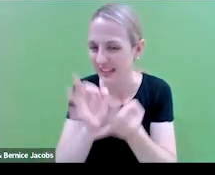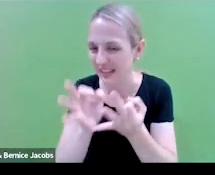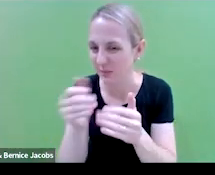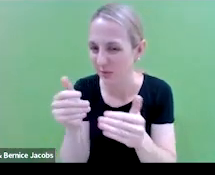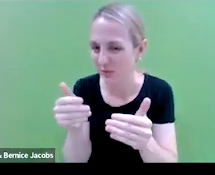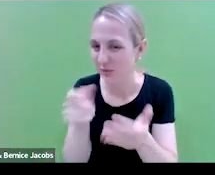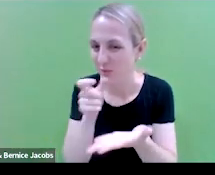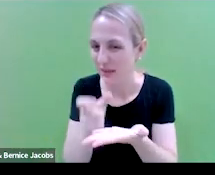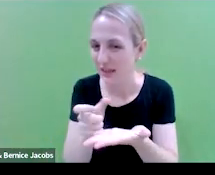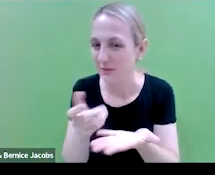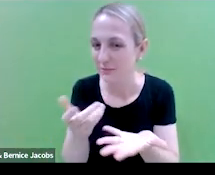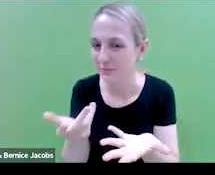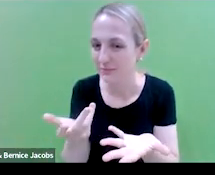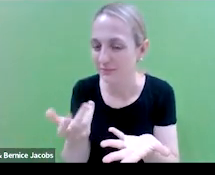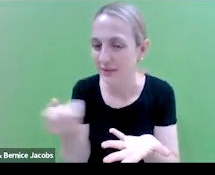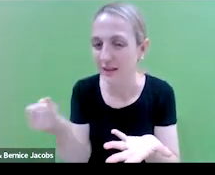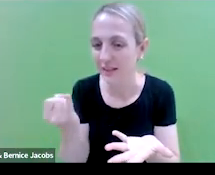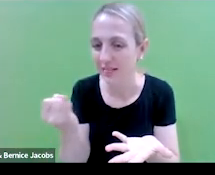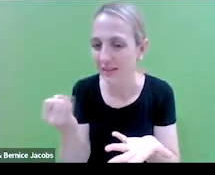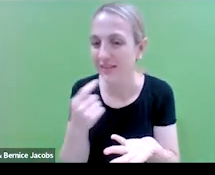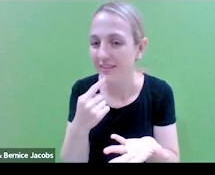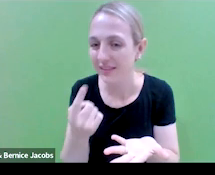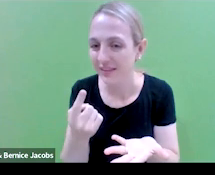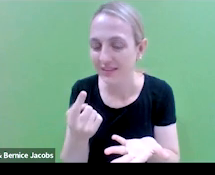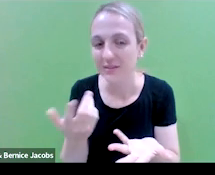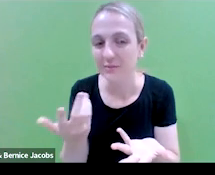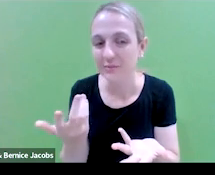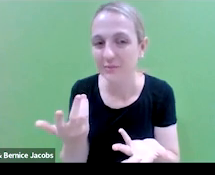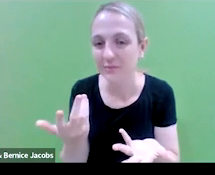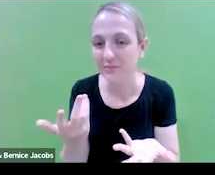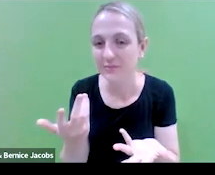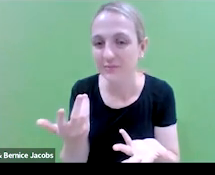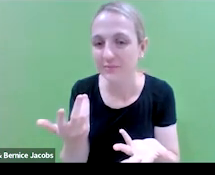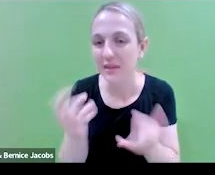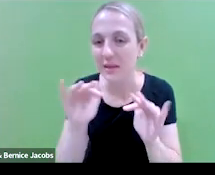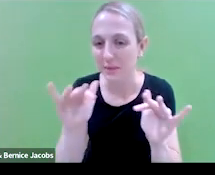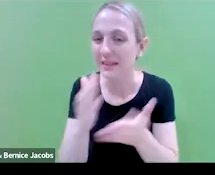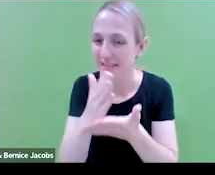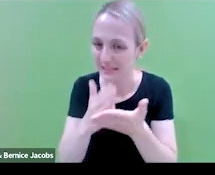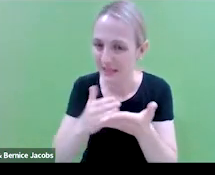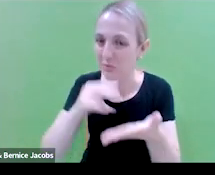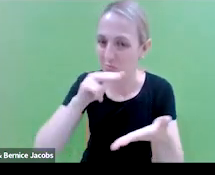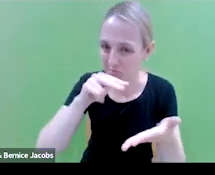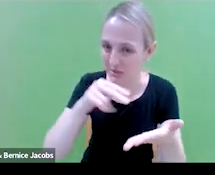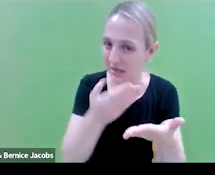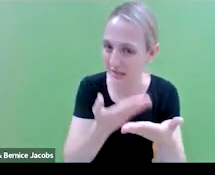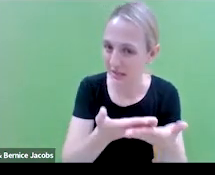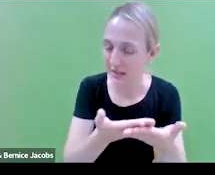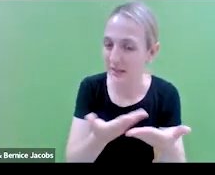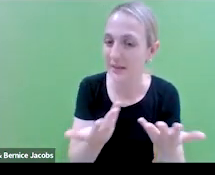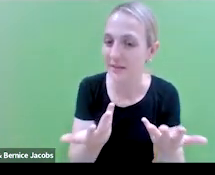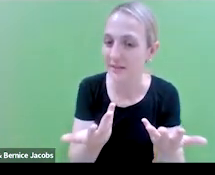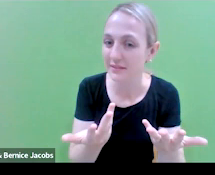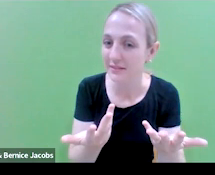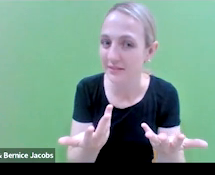like Colette said, not everybody can speak it, can read it, and for even those